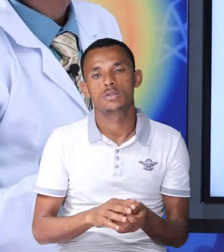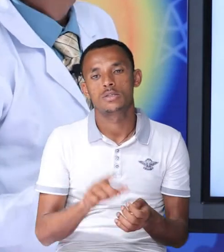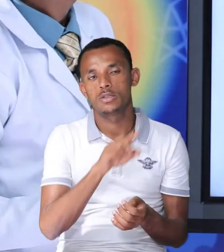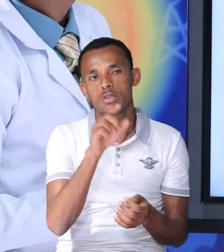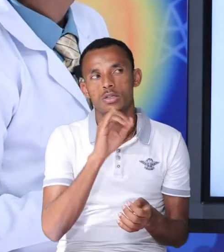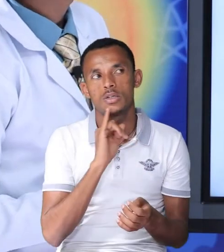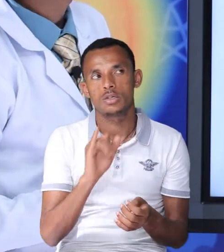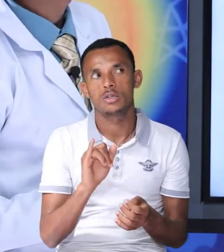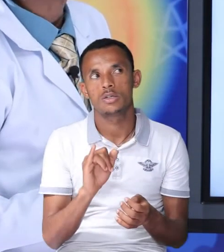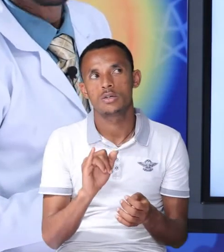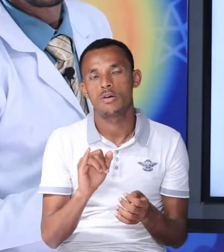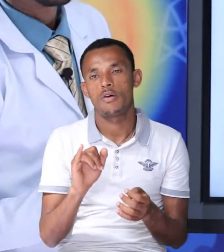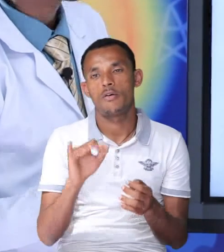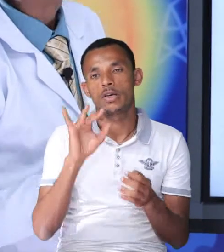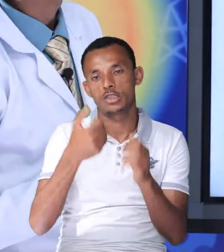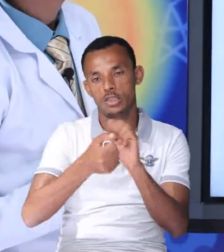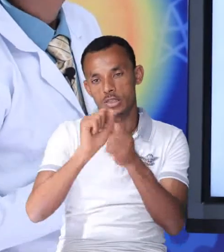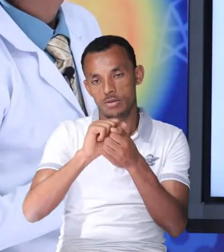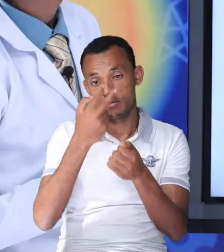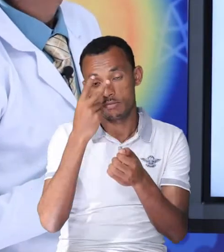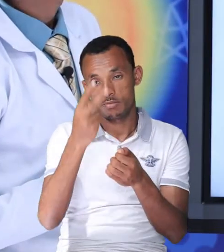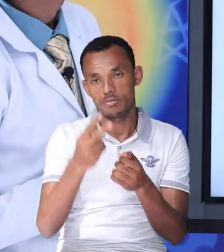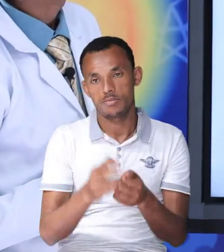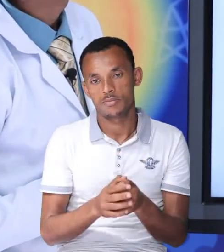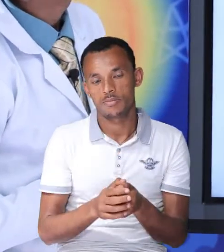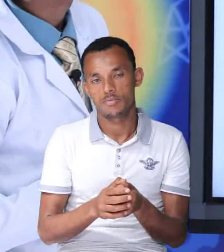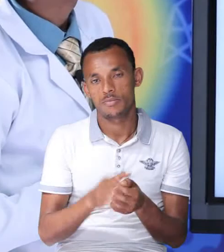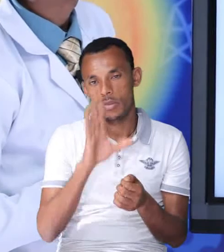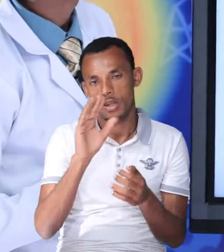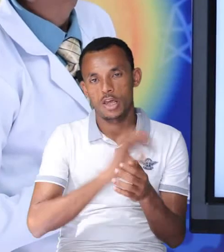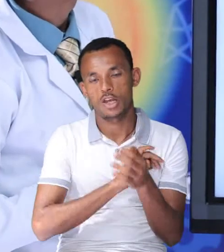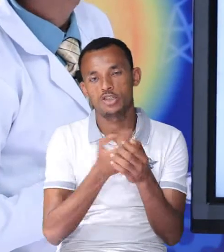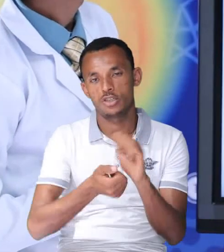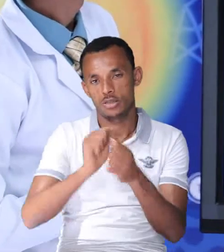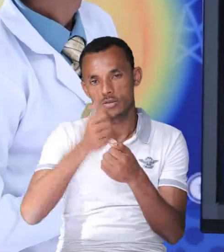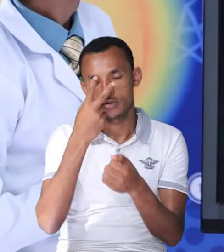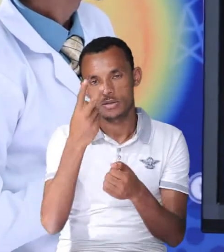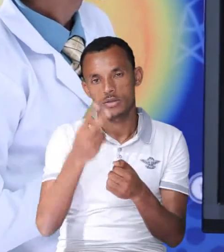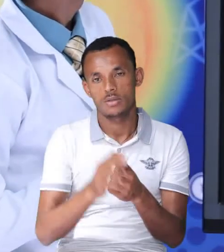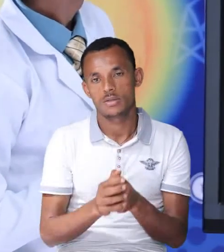is phase change that we have seen earlier, and energy changes in solid.